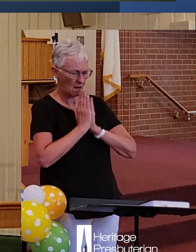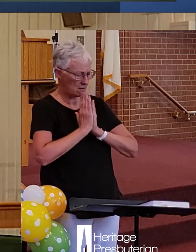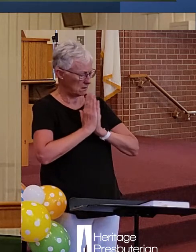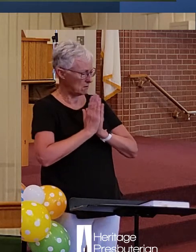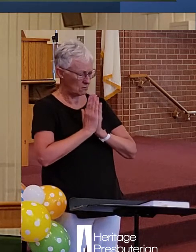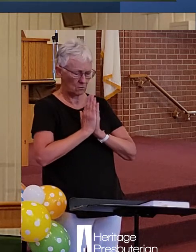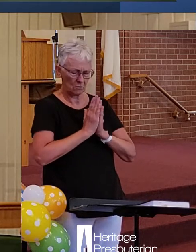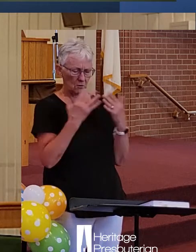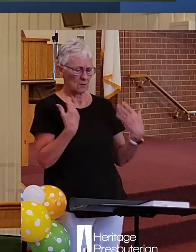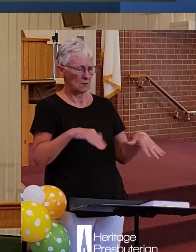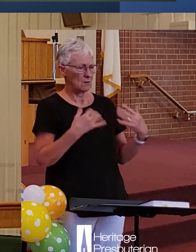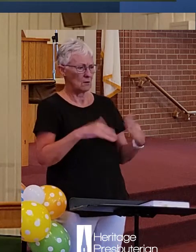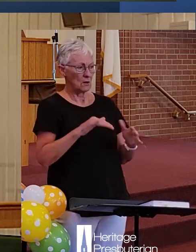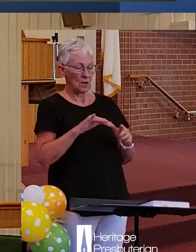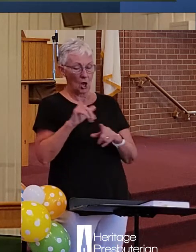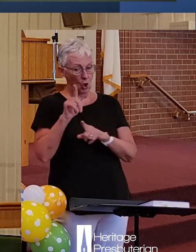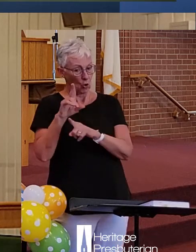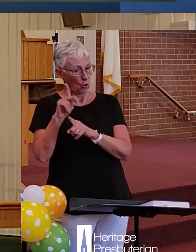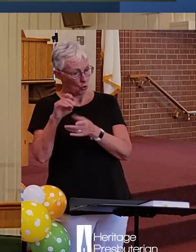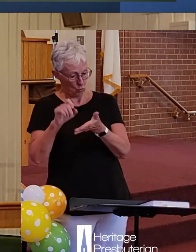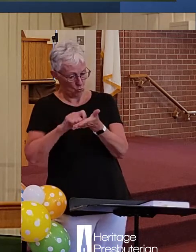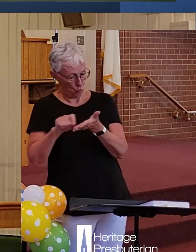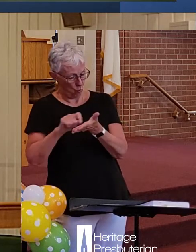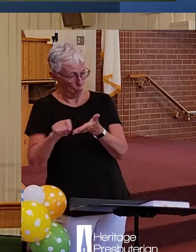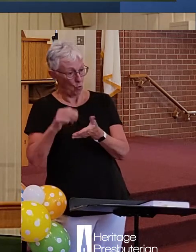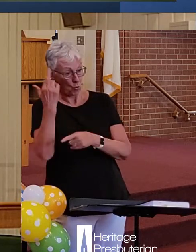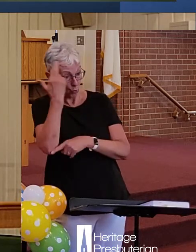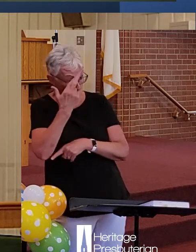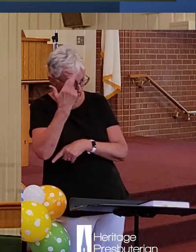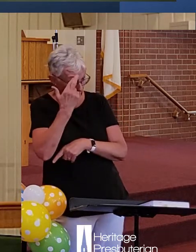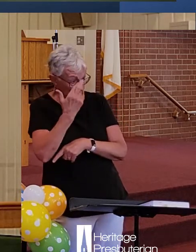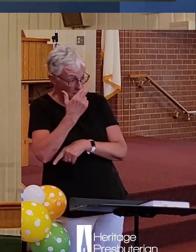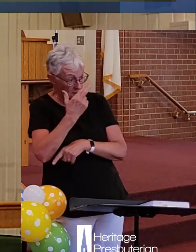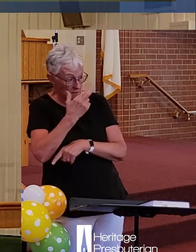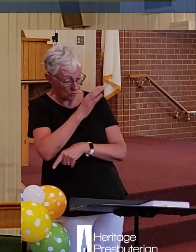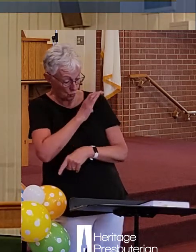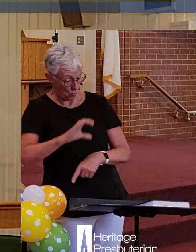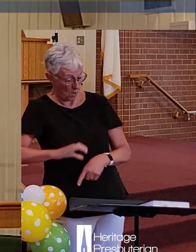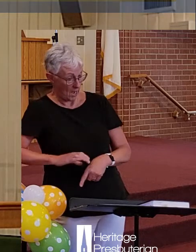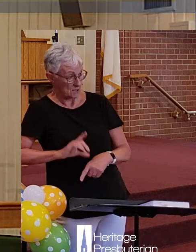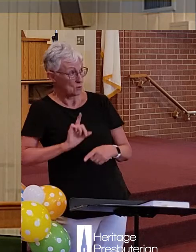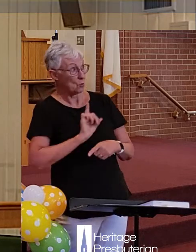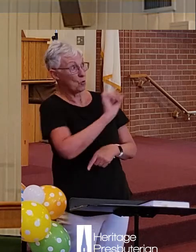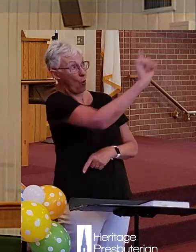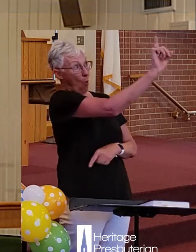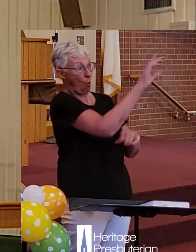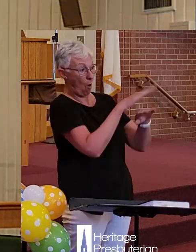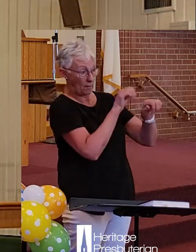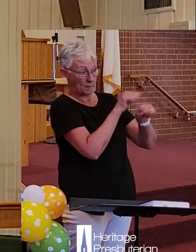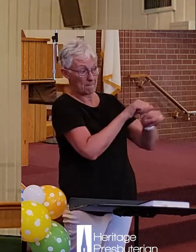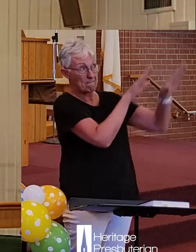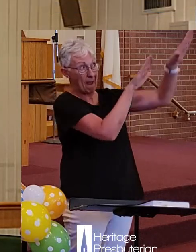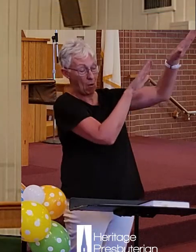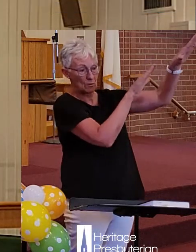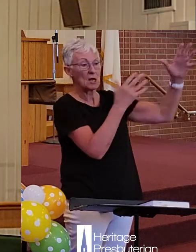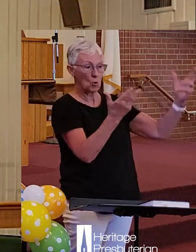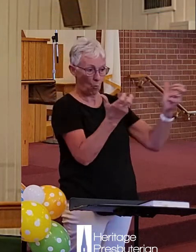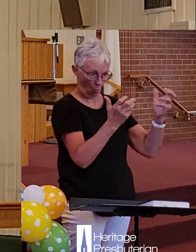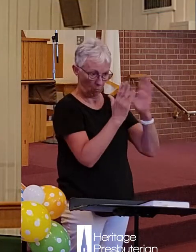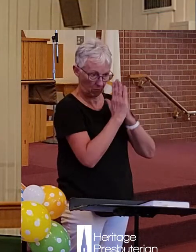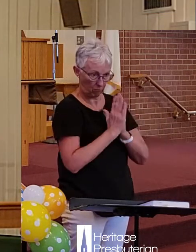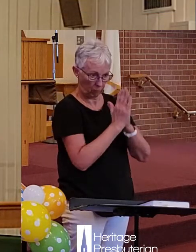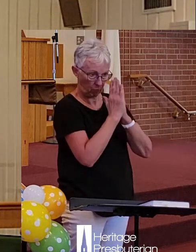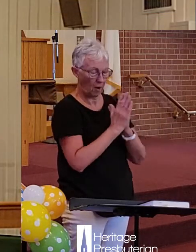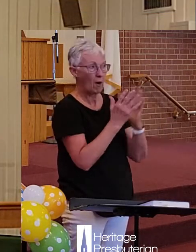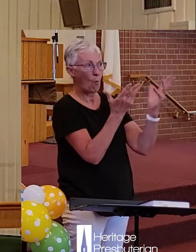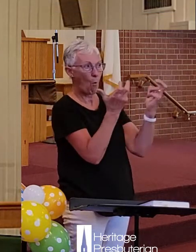Jesus going to the mountain, for Christ to pray, for him to meet God in prayer from the hills where his help